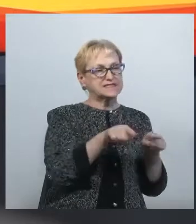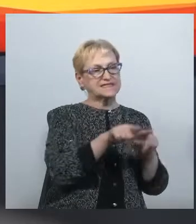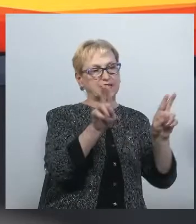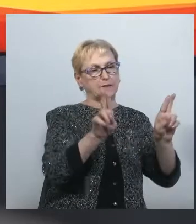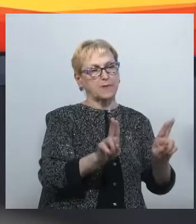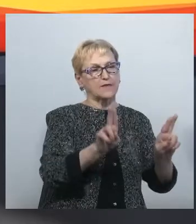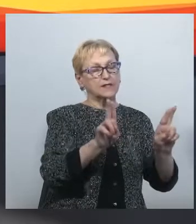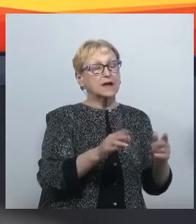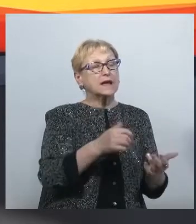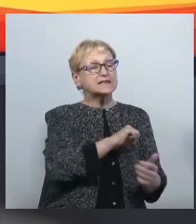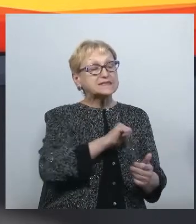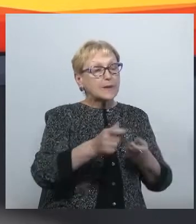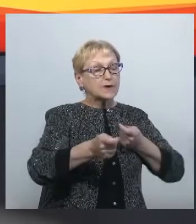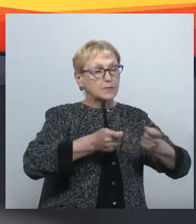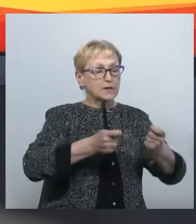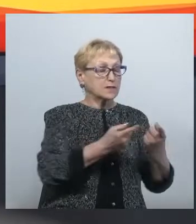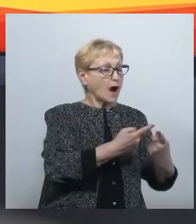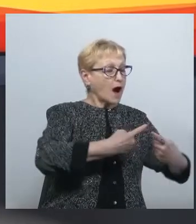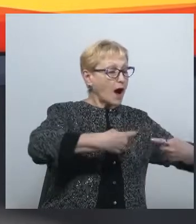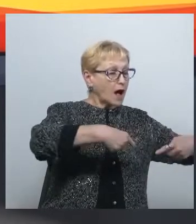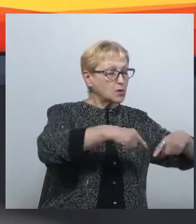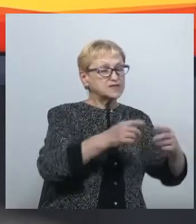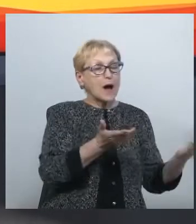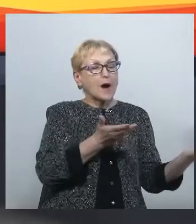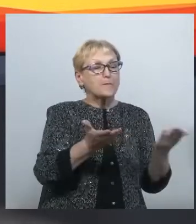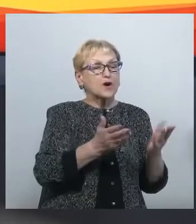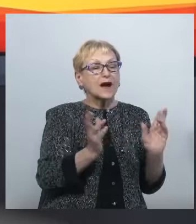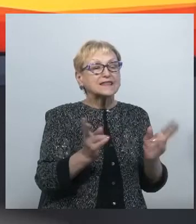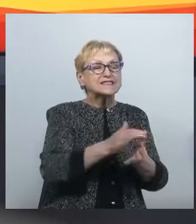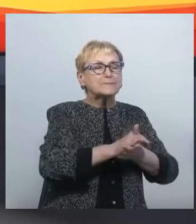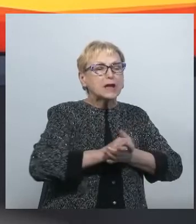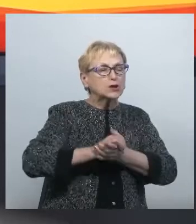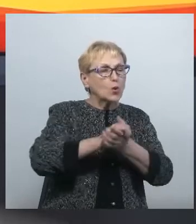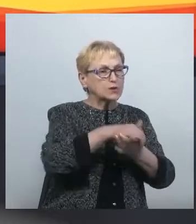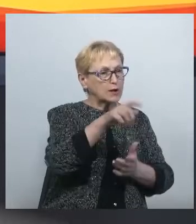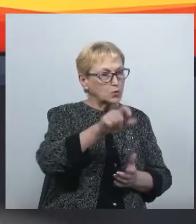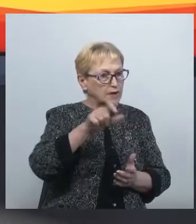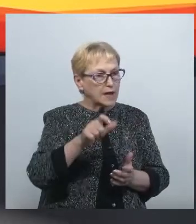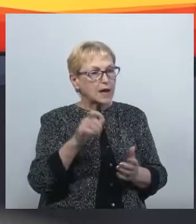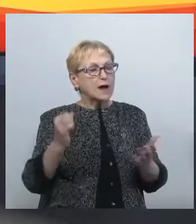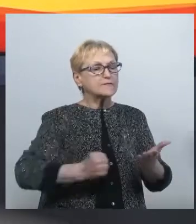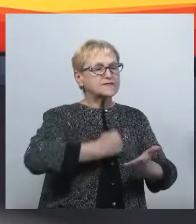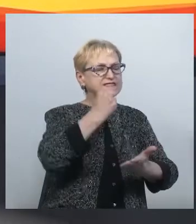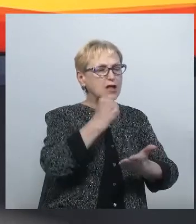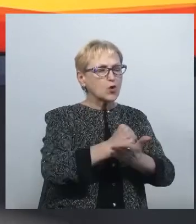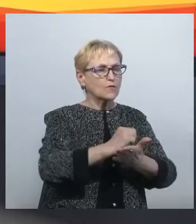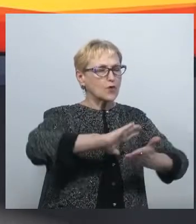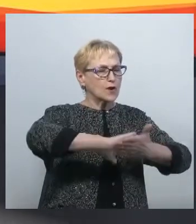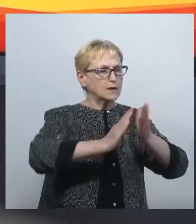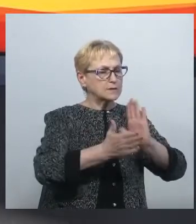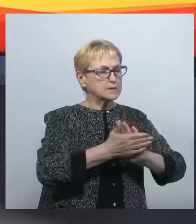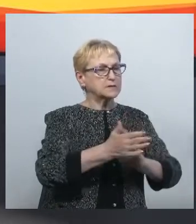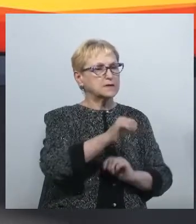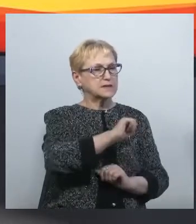have an impact. Self-regulation is when a media industry or an industry or community sets the rules